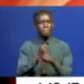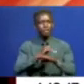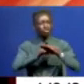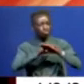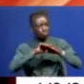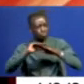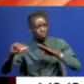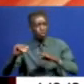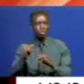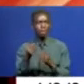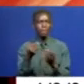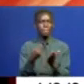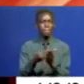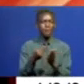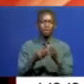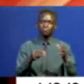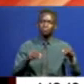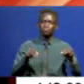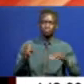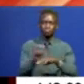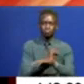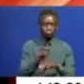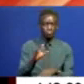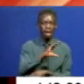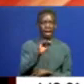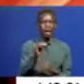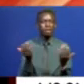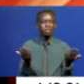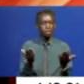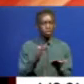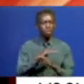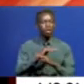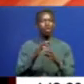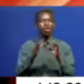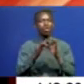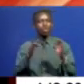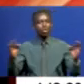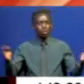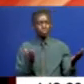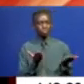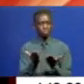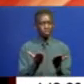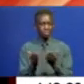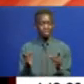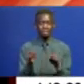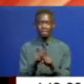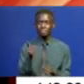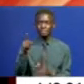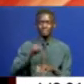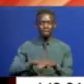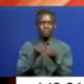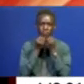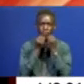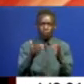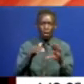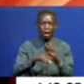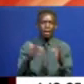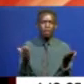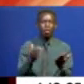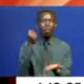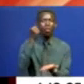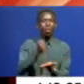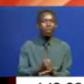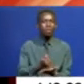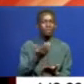and long-standing fiscal condition. Mudavadi said in a speech read on his behalf by the Principal Secretary in the office of the Prime Cabinet